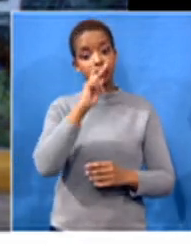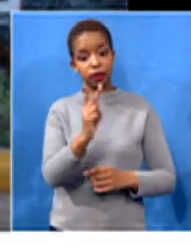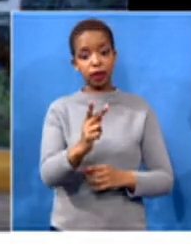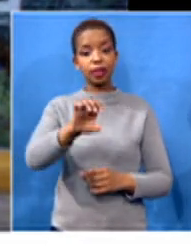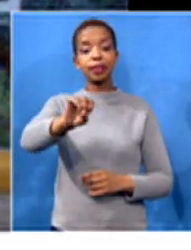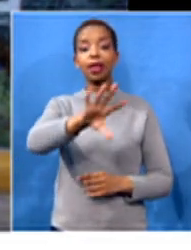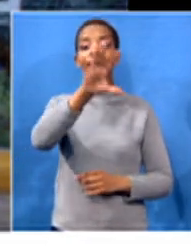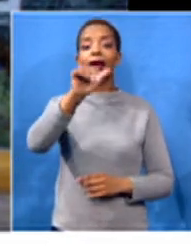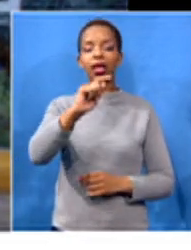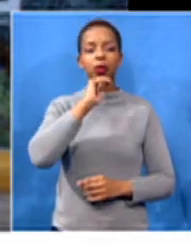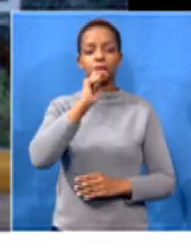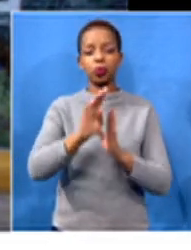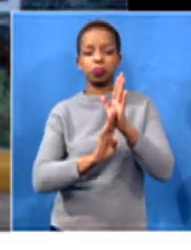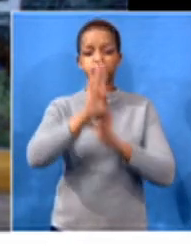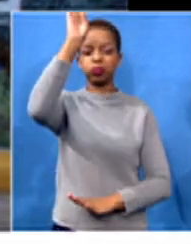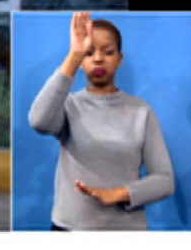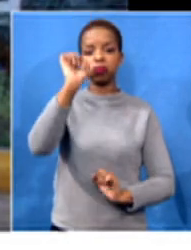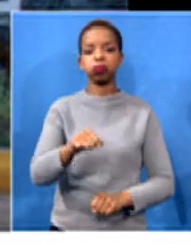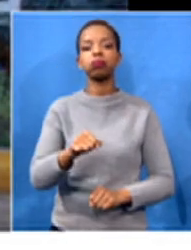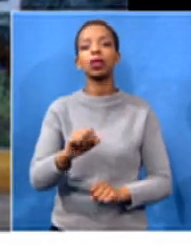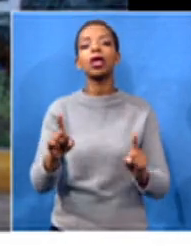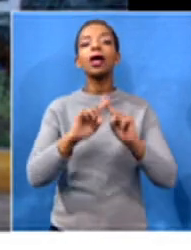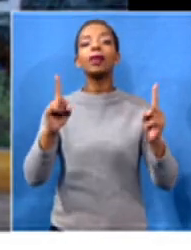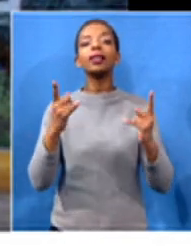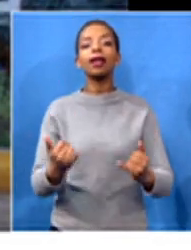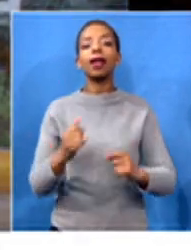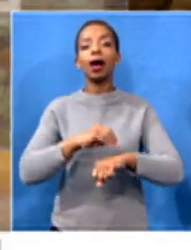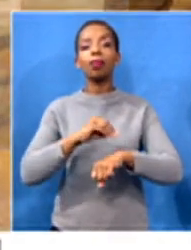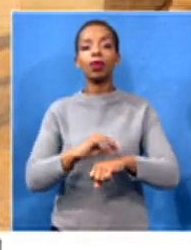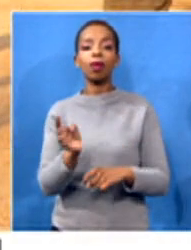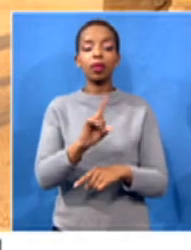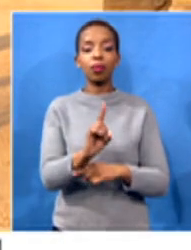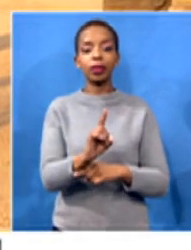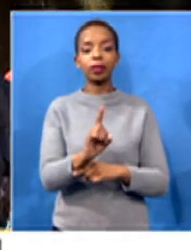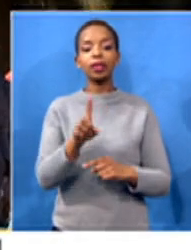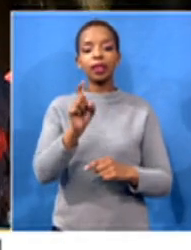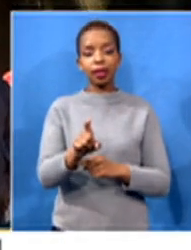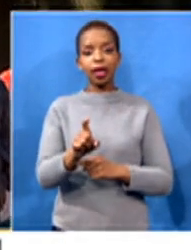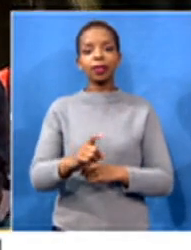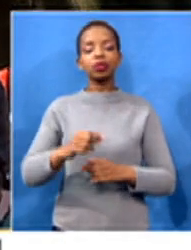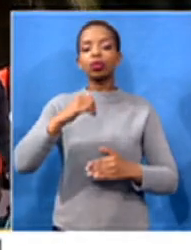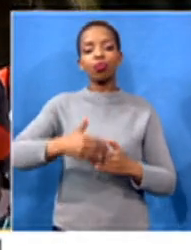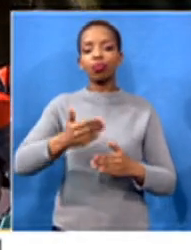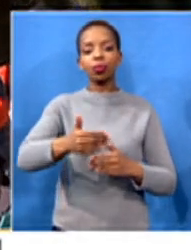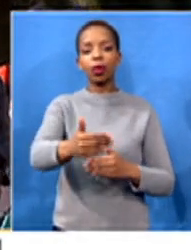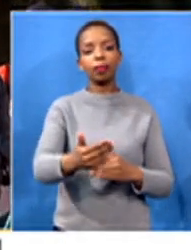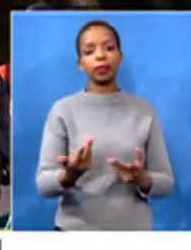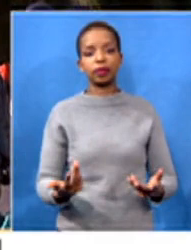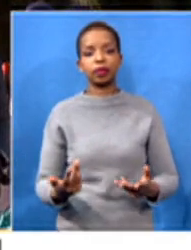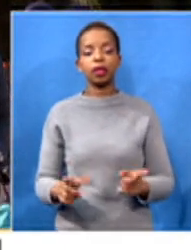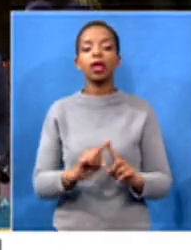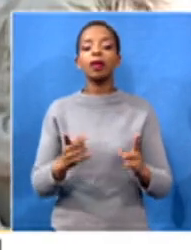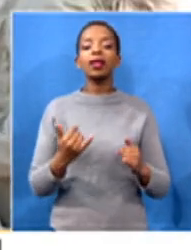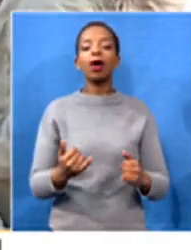biggest improver. The problem is that it's off a low base. Now, the problem now is that we're not actually sure why